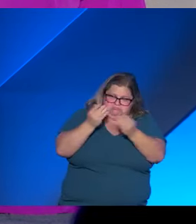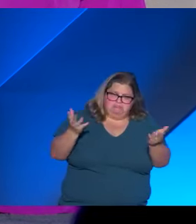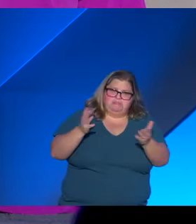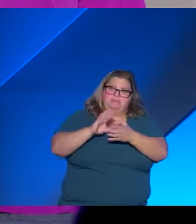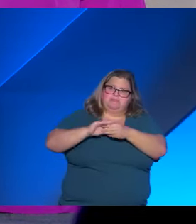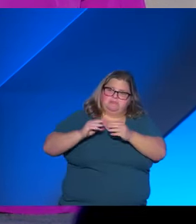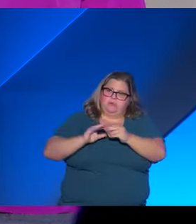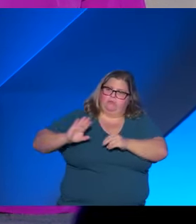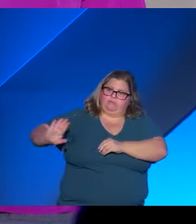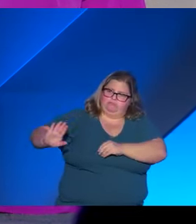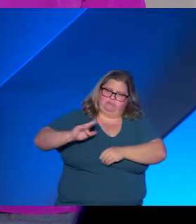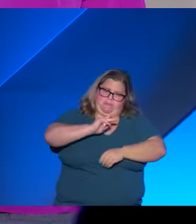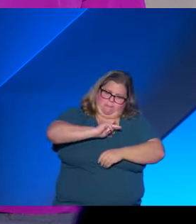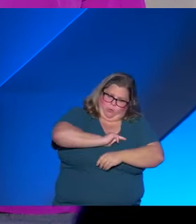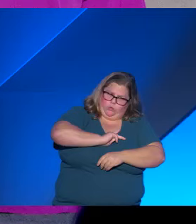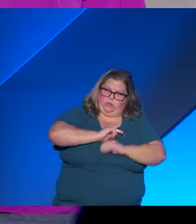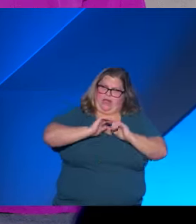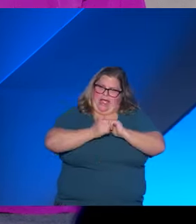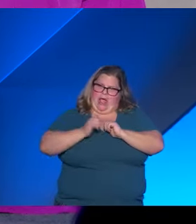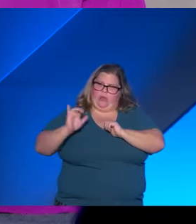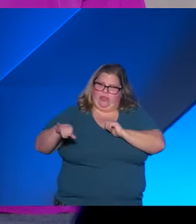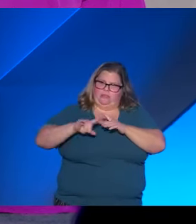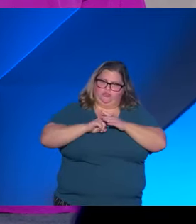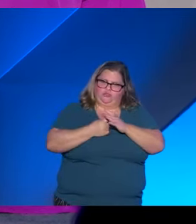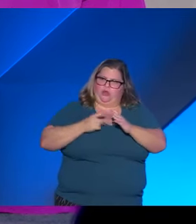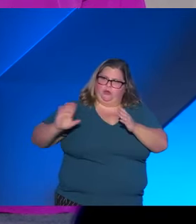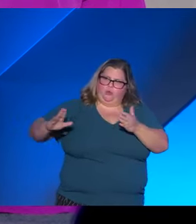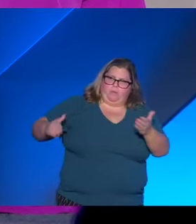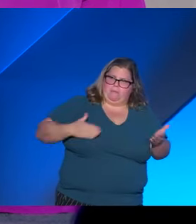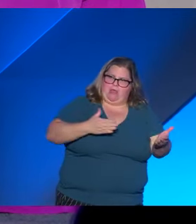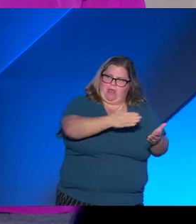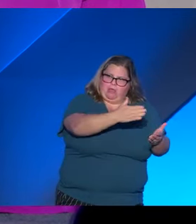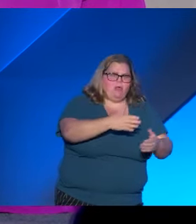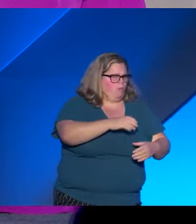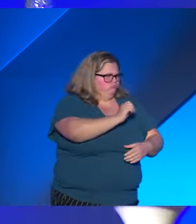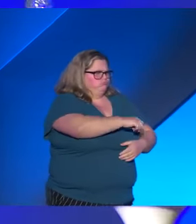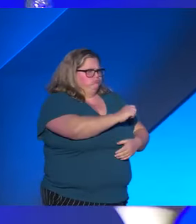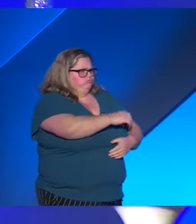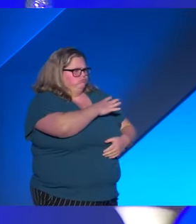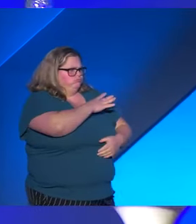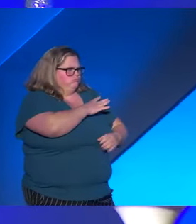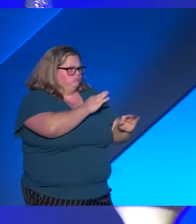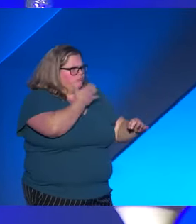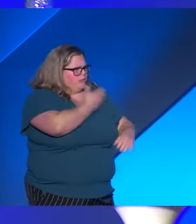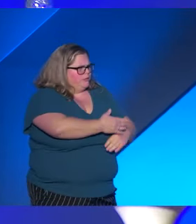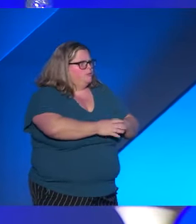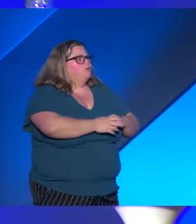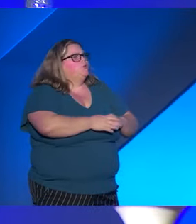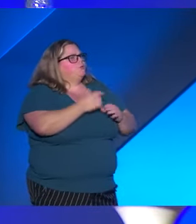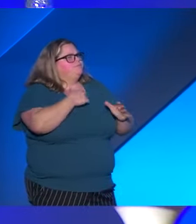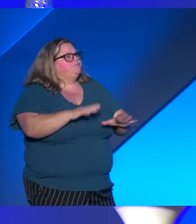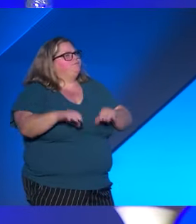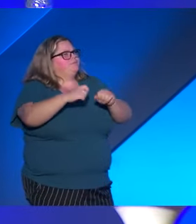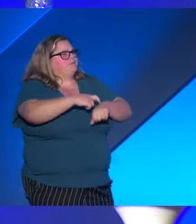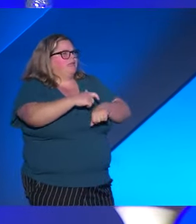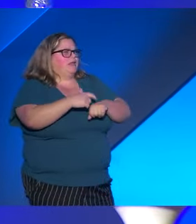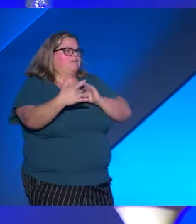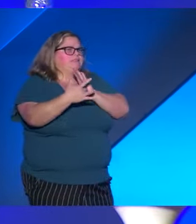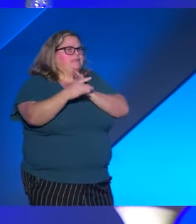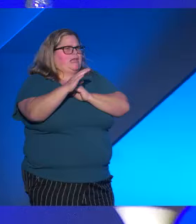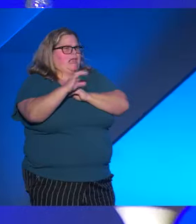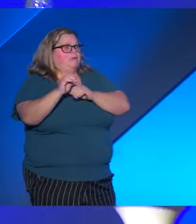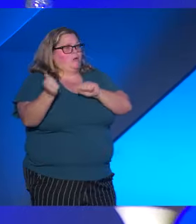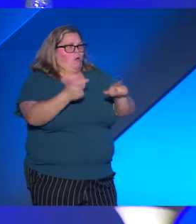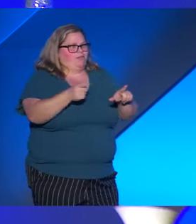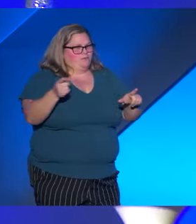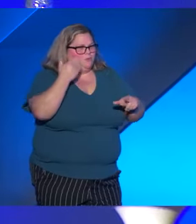kind of set you down this path? Absolutely, thank you. You know, I spent some time at a tech company that you all know,